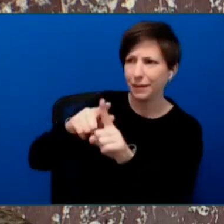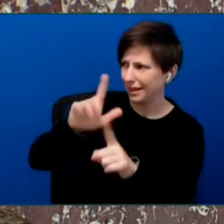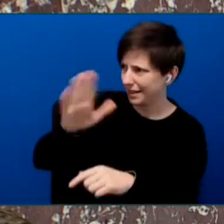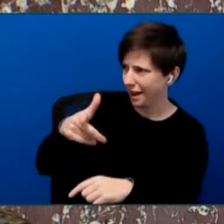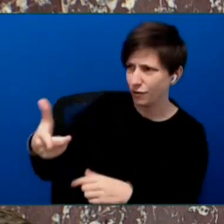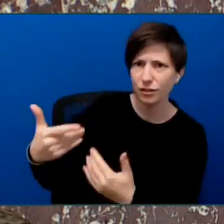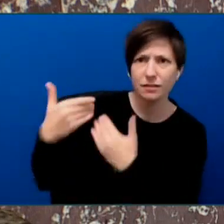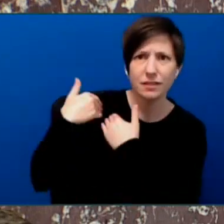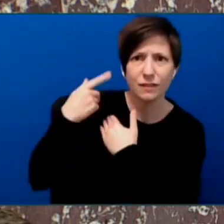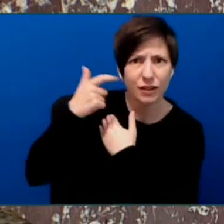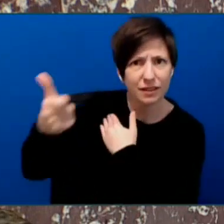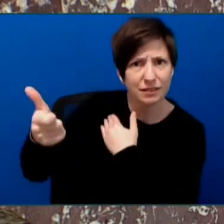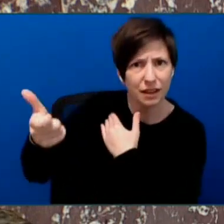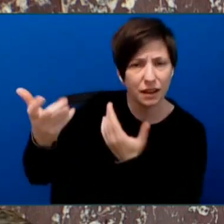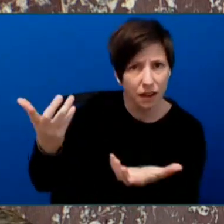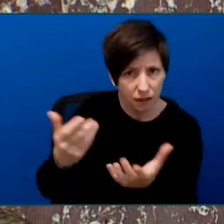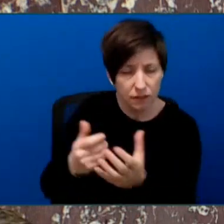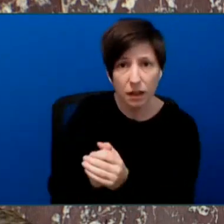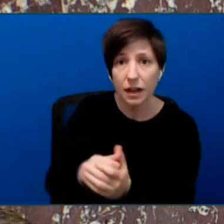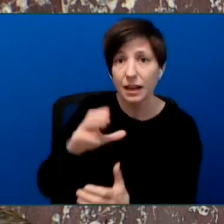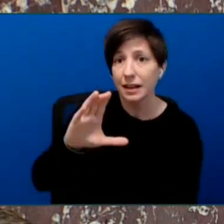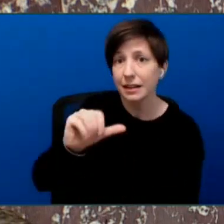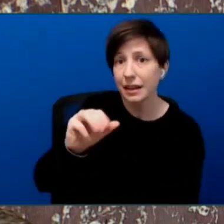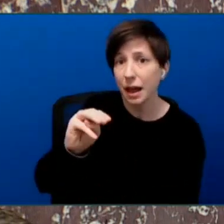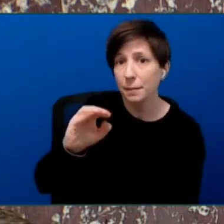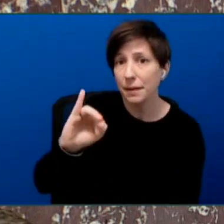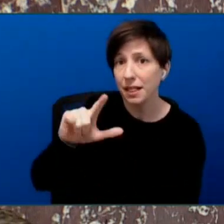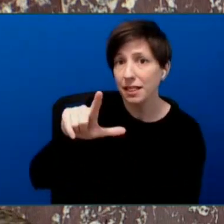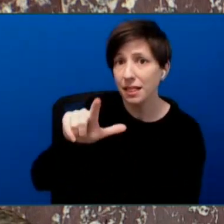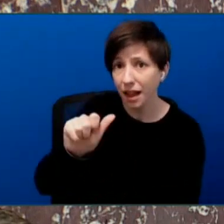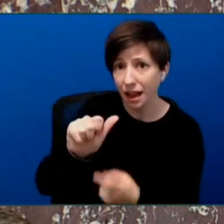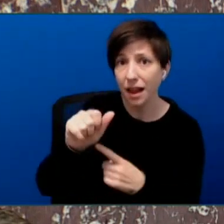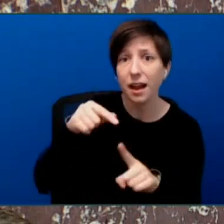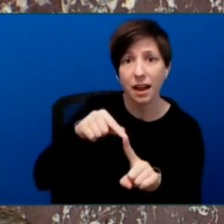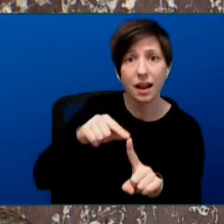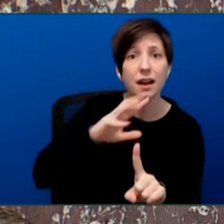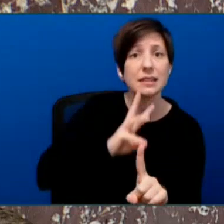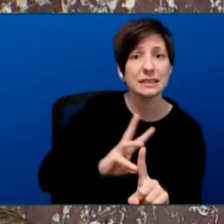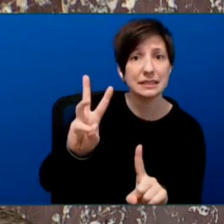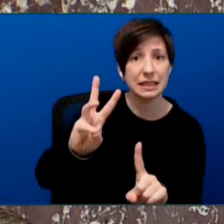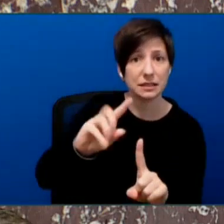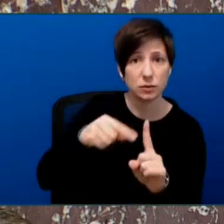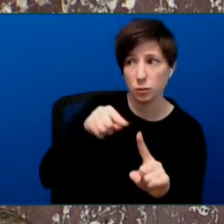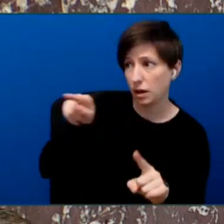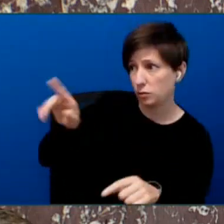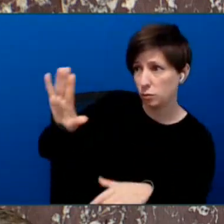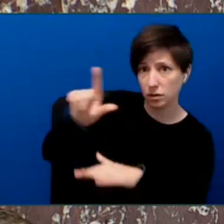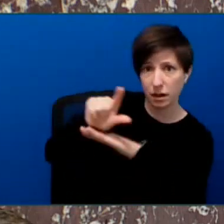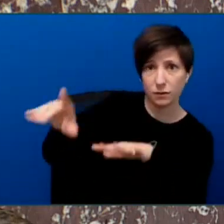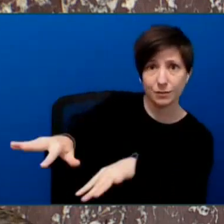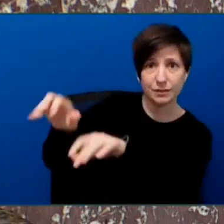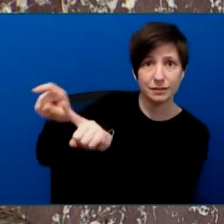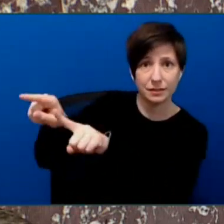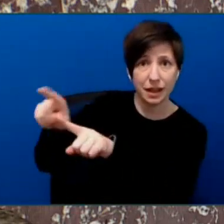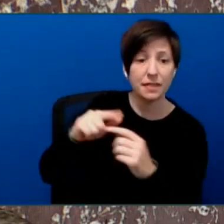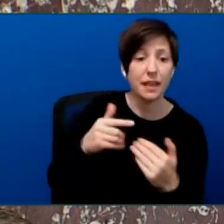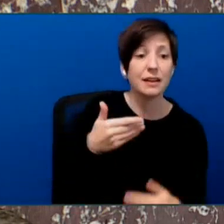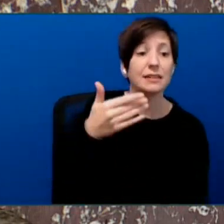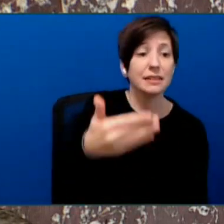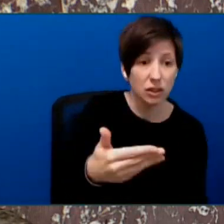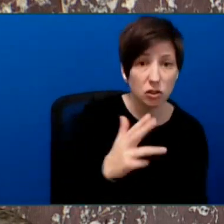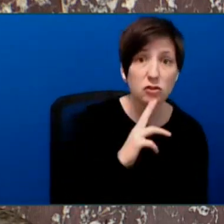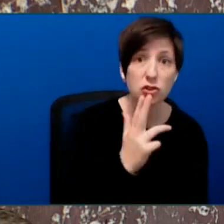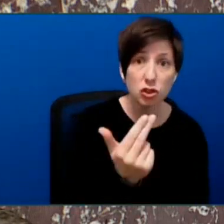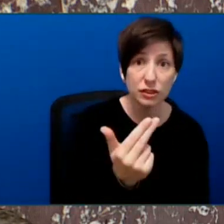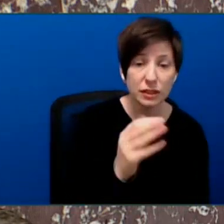Camilla was 6 years old when this government took office, when she overdosed at 13 and perished. It's